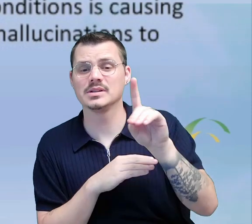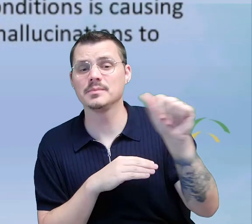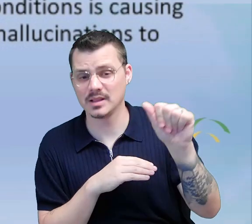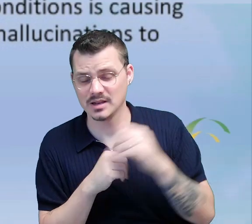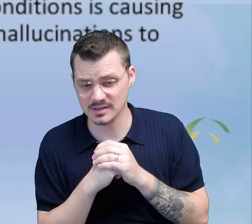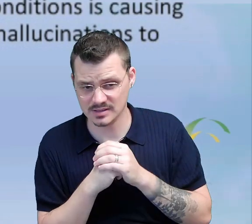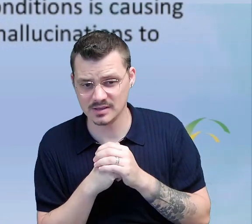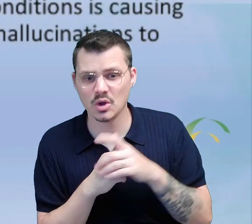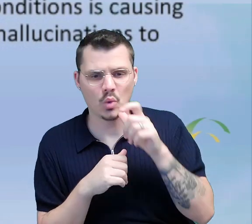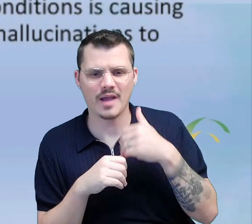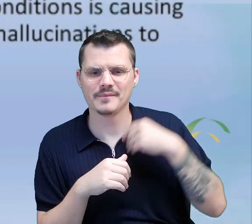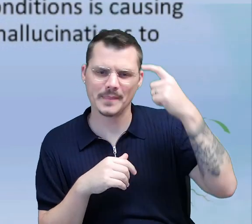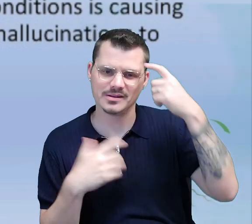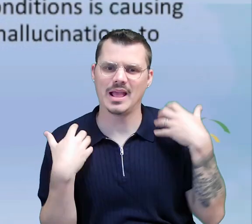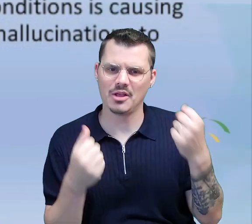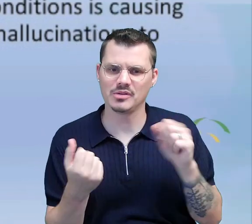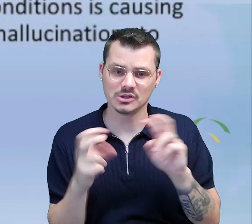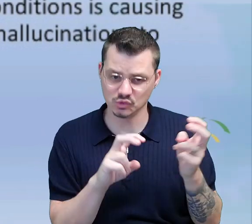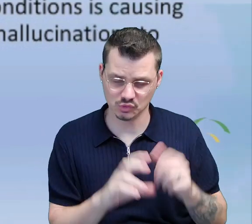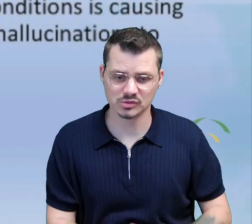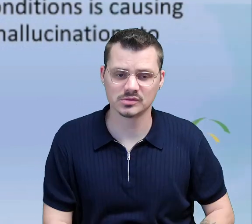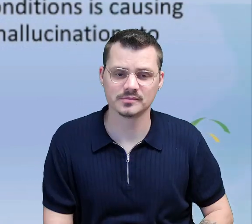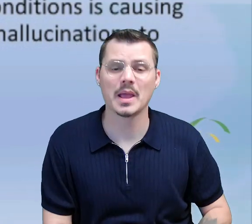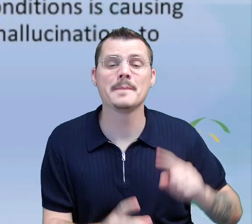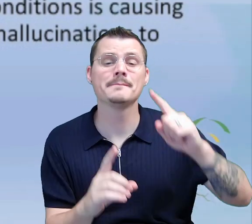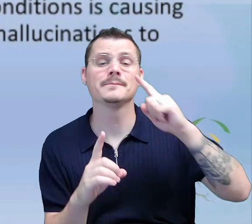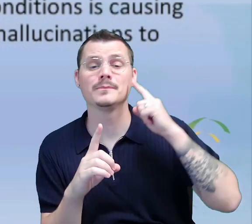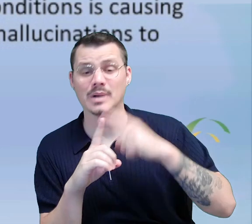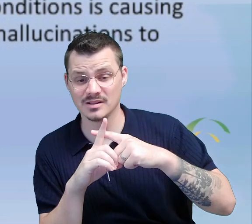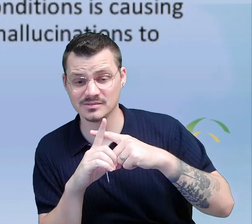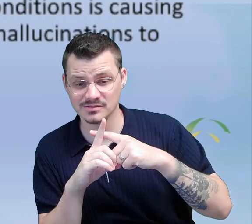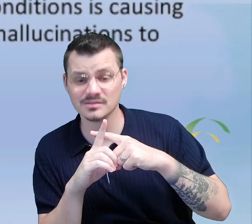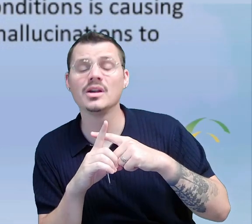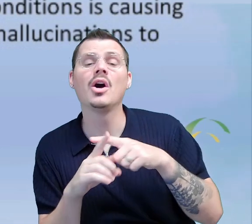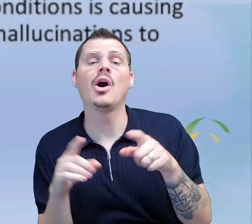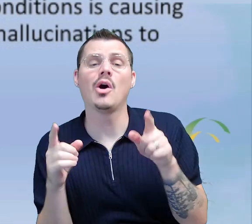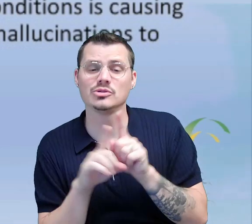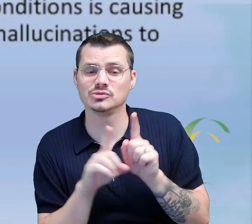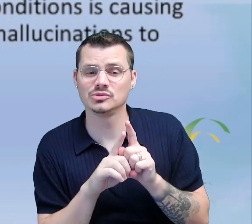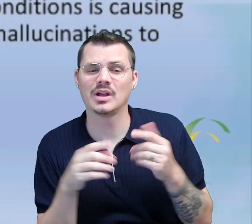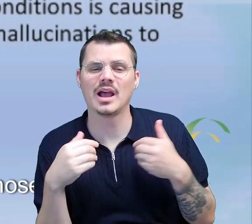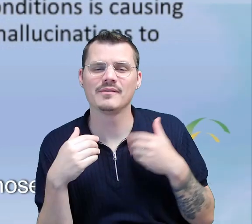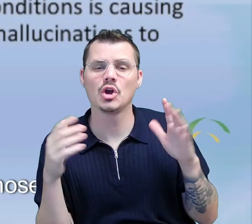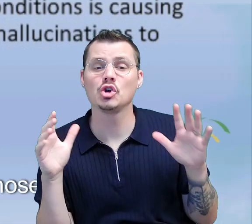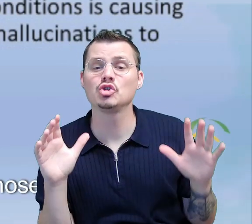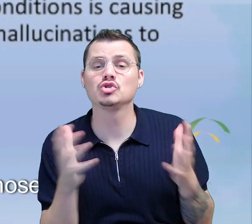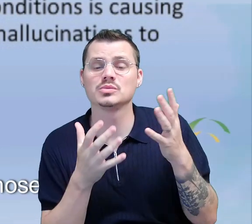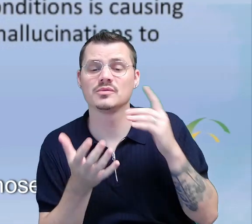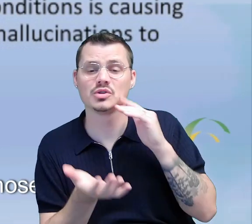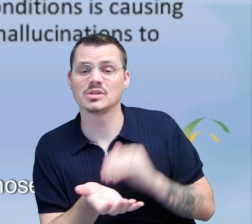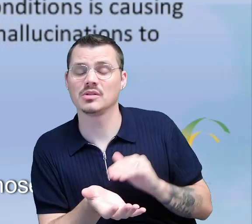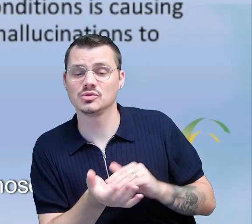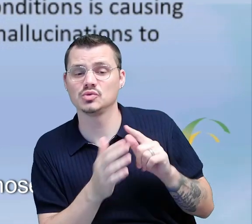disabilities who have mental health issues. Plus, there's also the encouragement